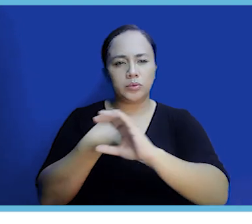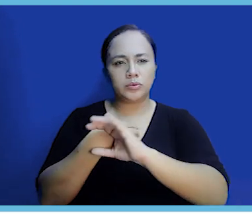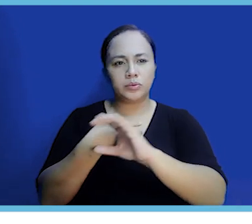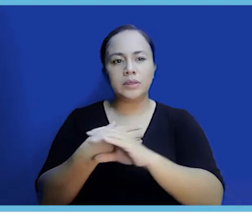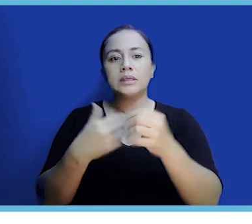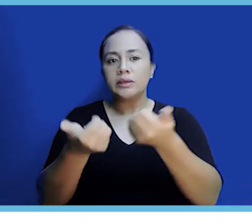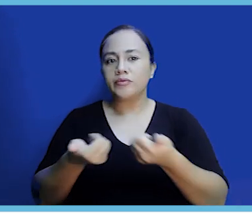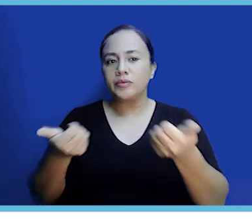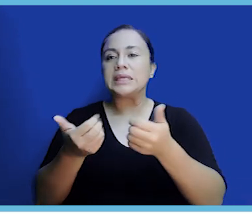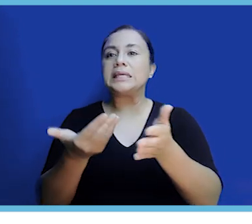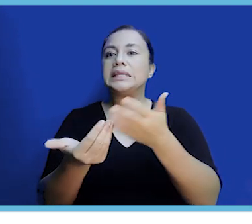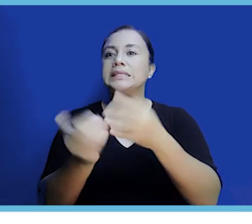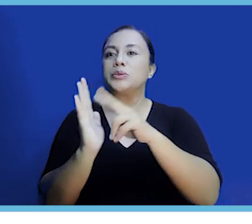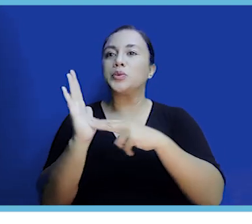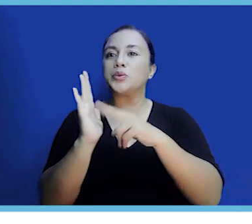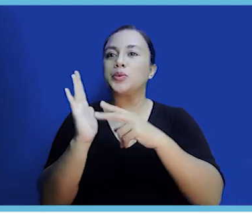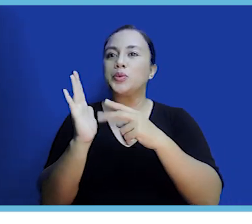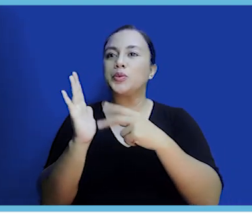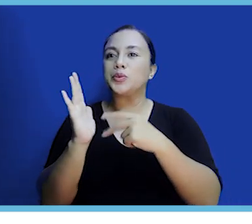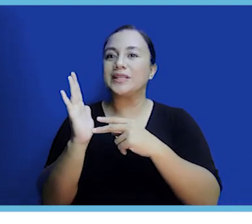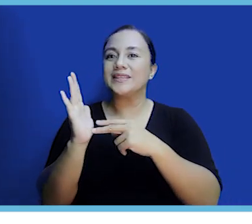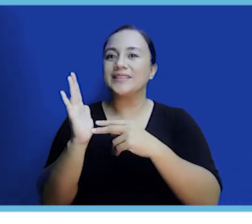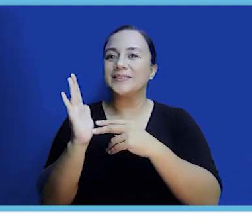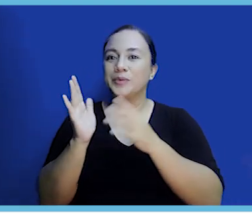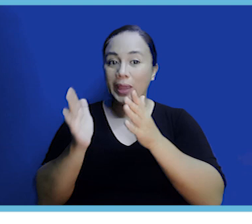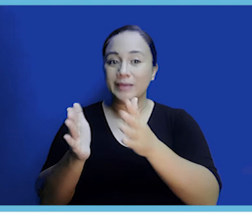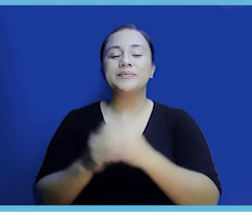employment contract that was made available in easy read format.